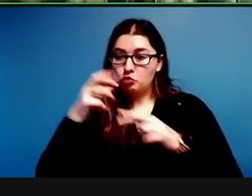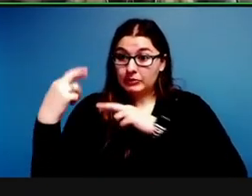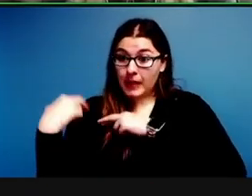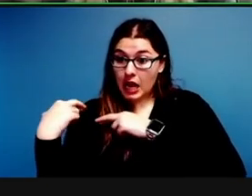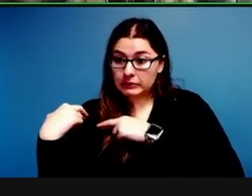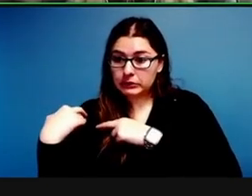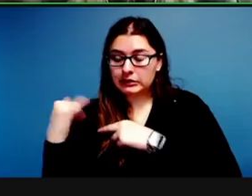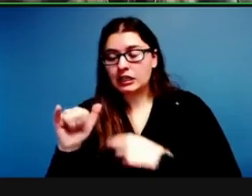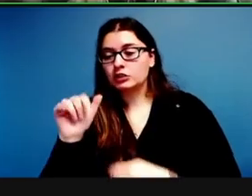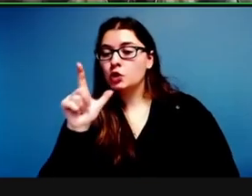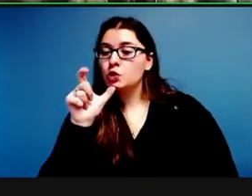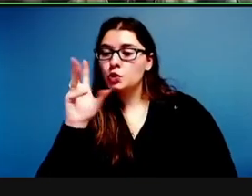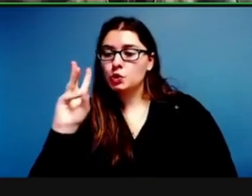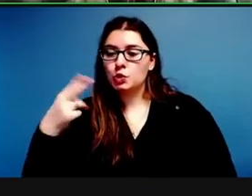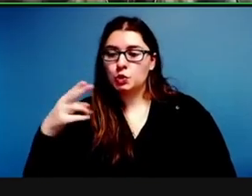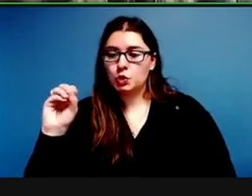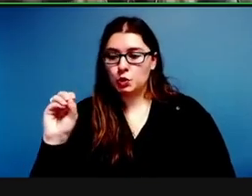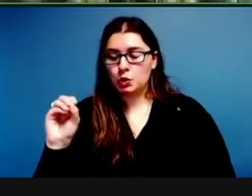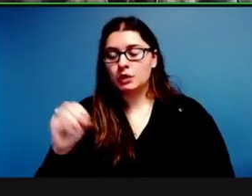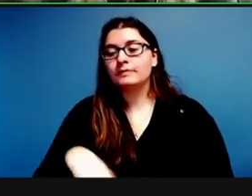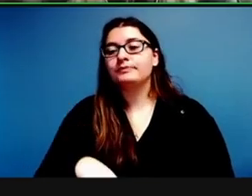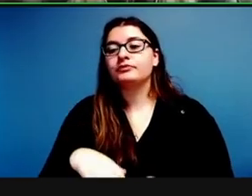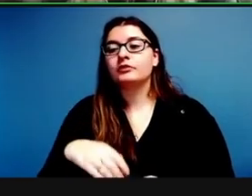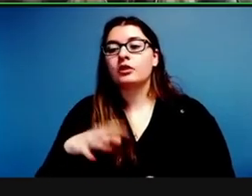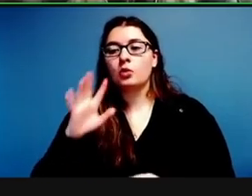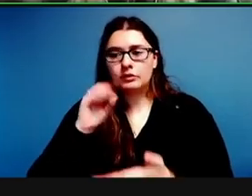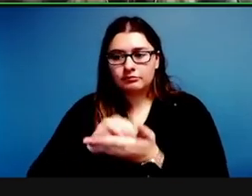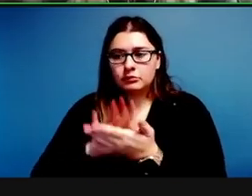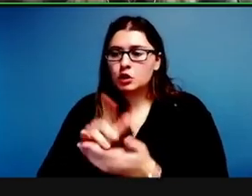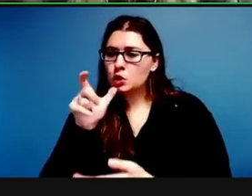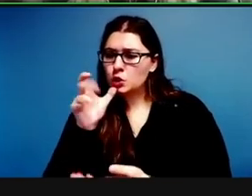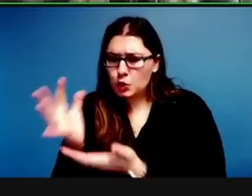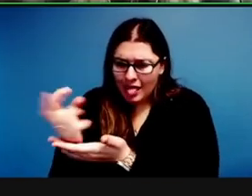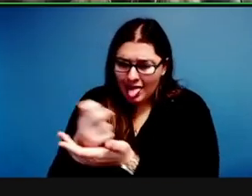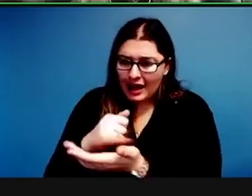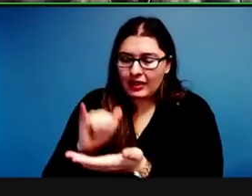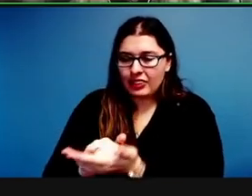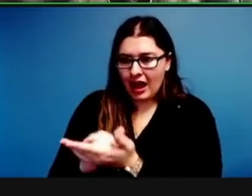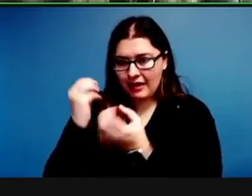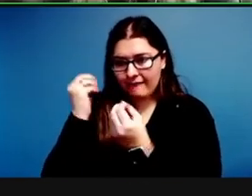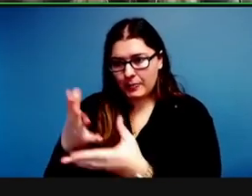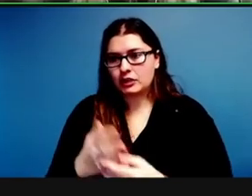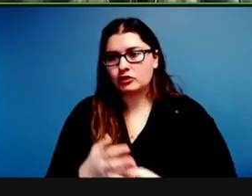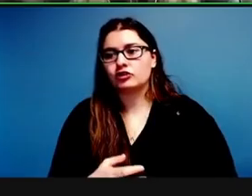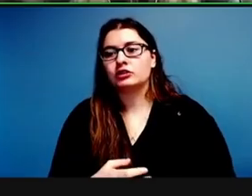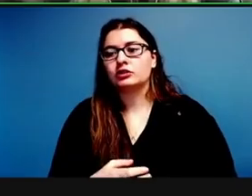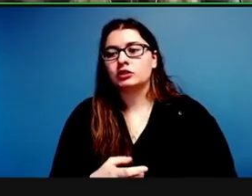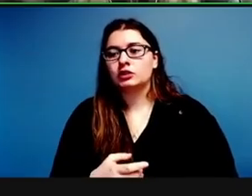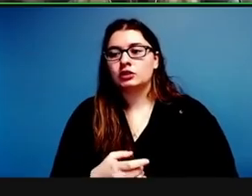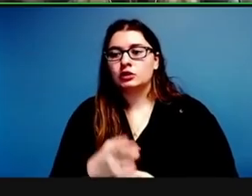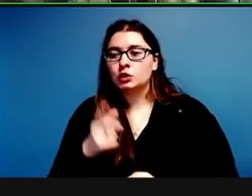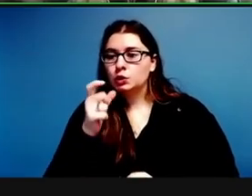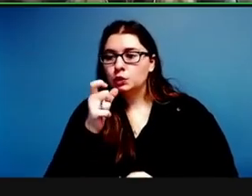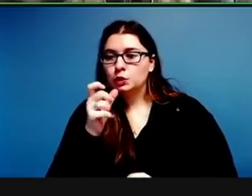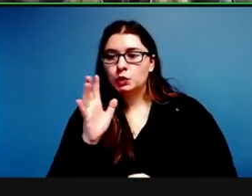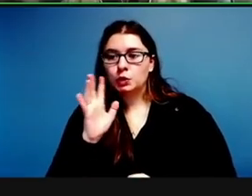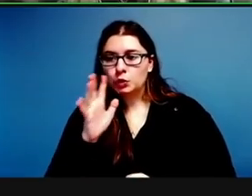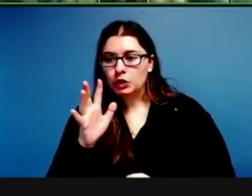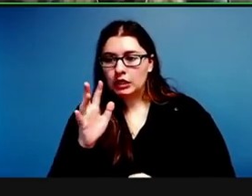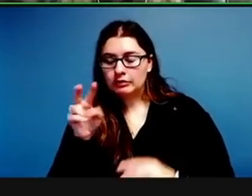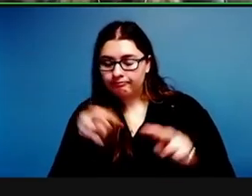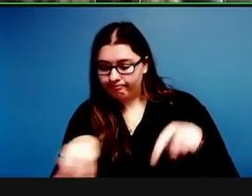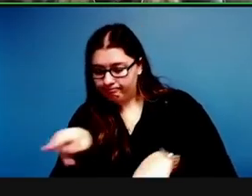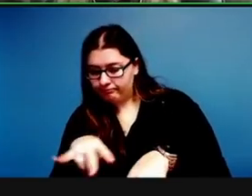who of our WH. It's going to list who is collecting this data, who is going to be tasked with